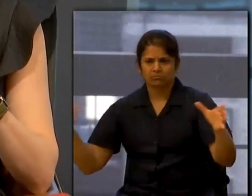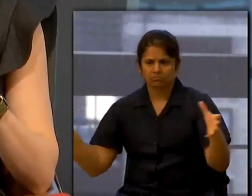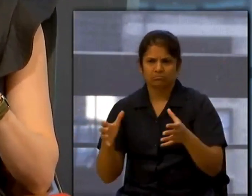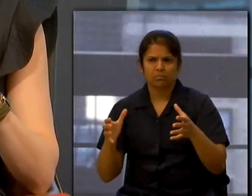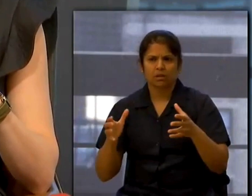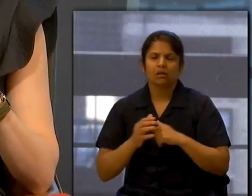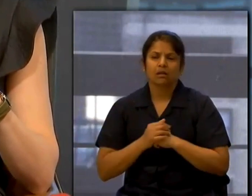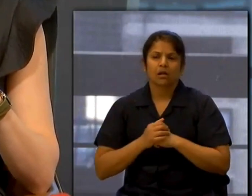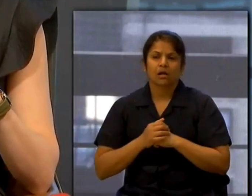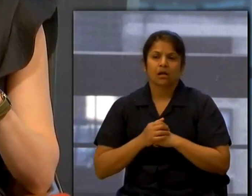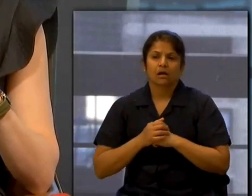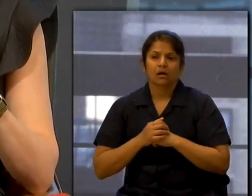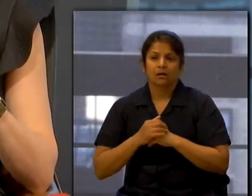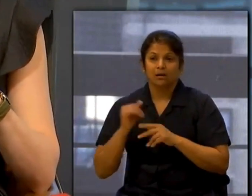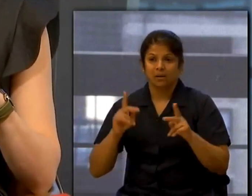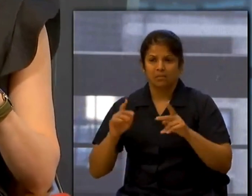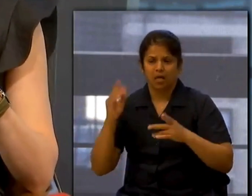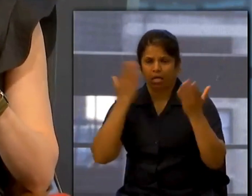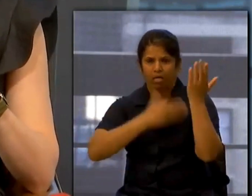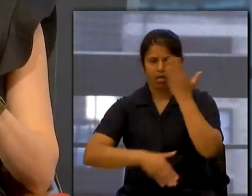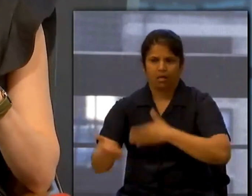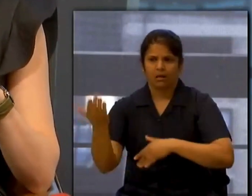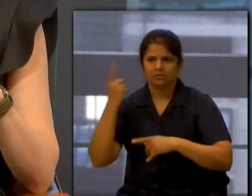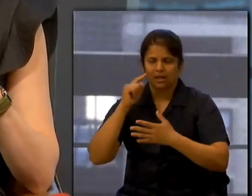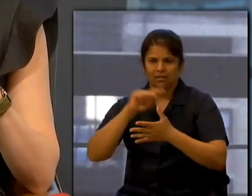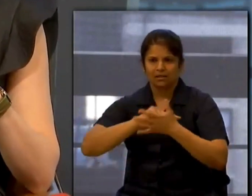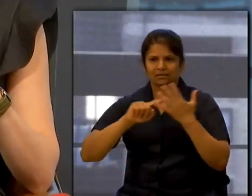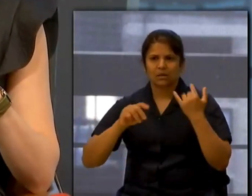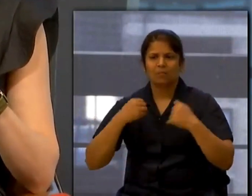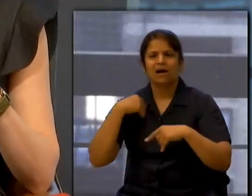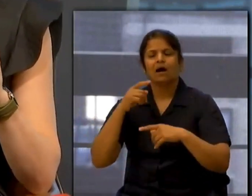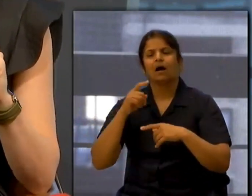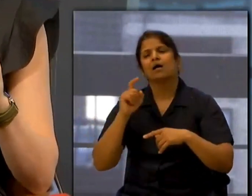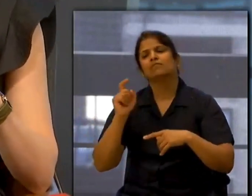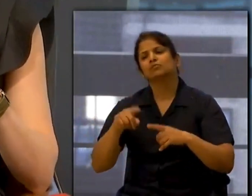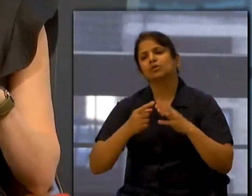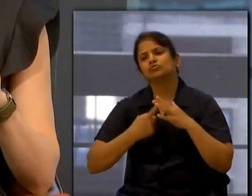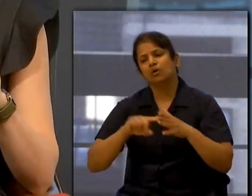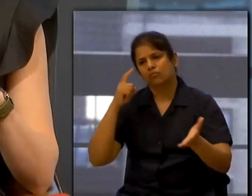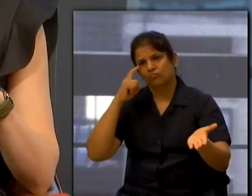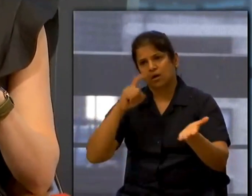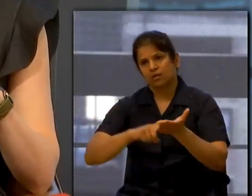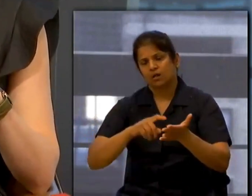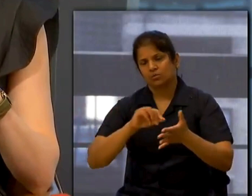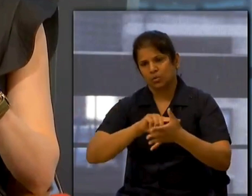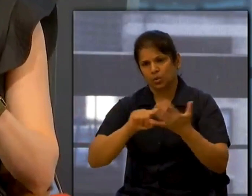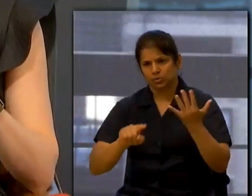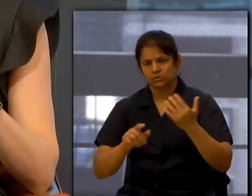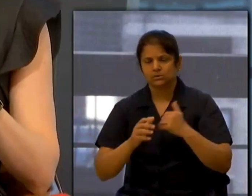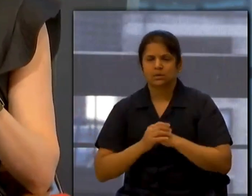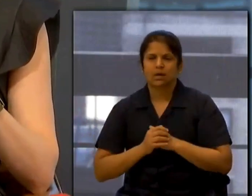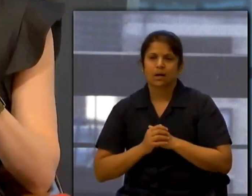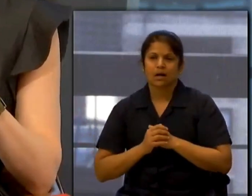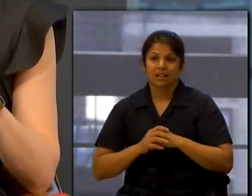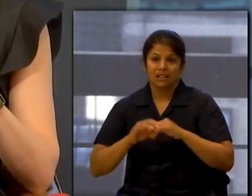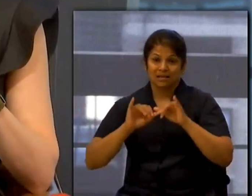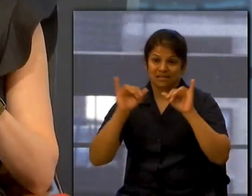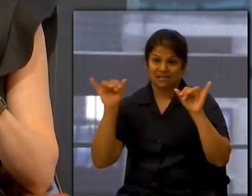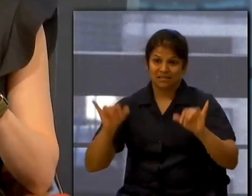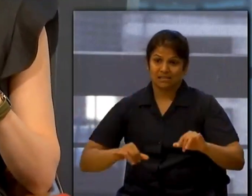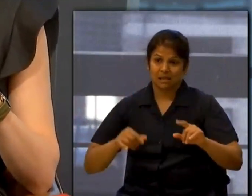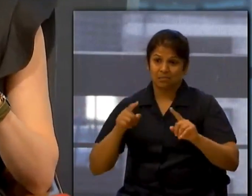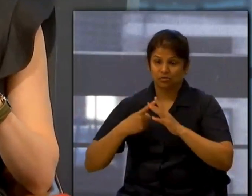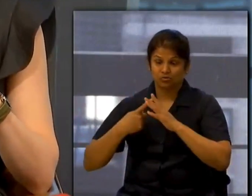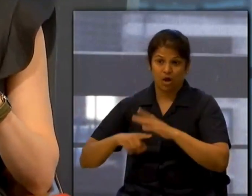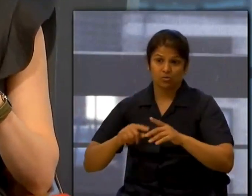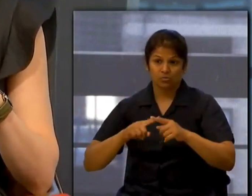visible. And sometimes we can't tell where a system starts and ends, and where a human, individual actor